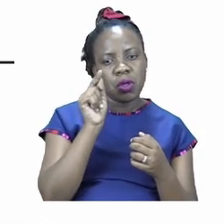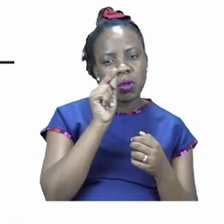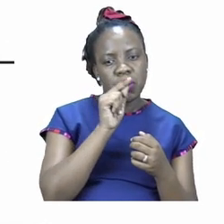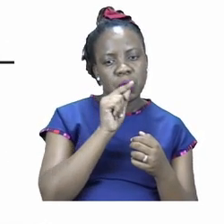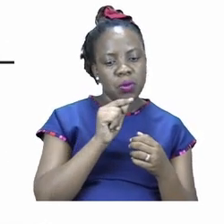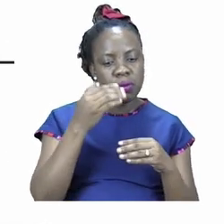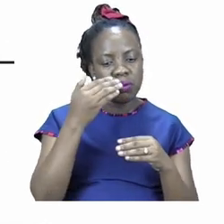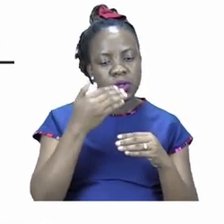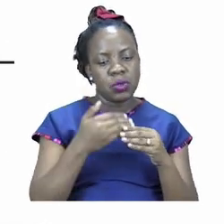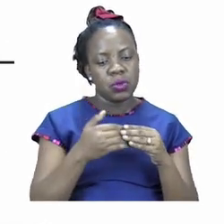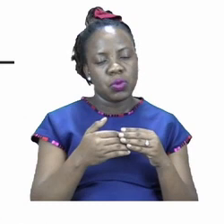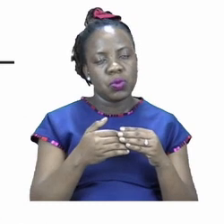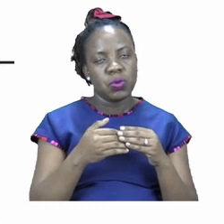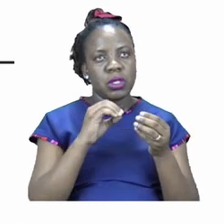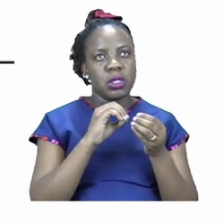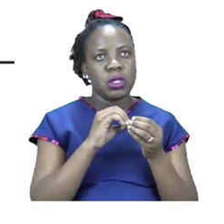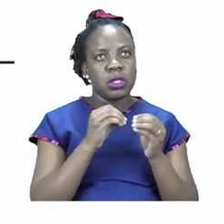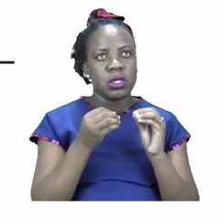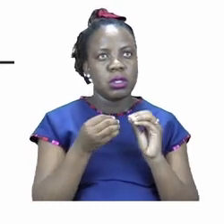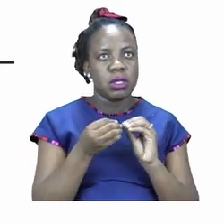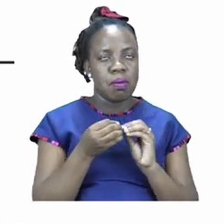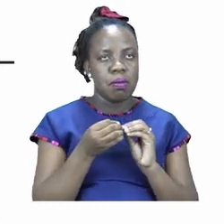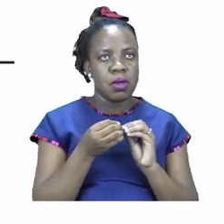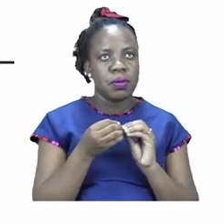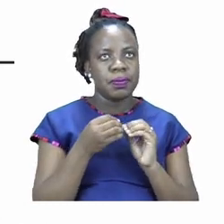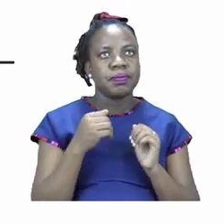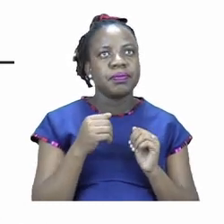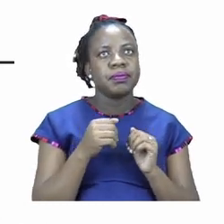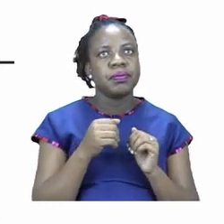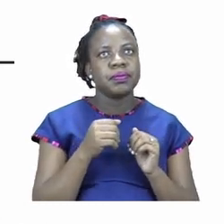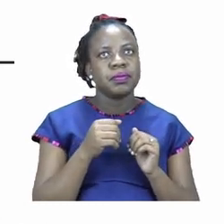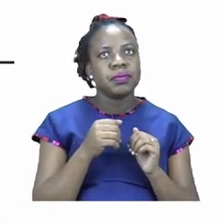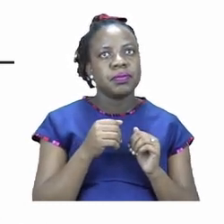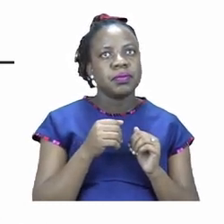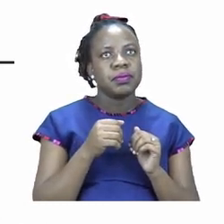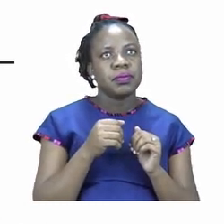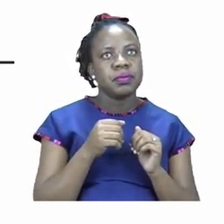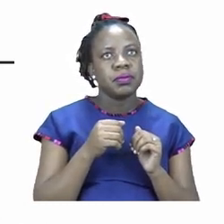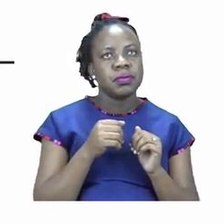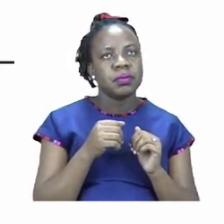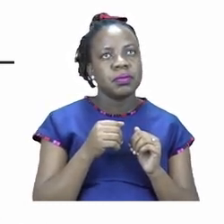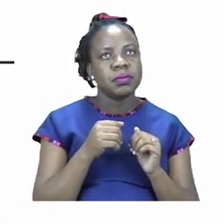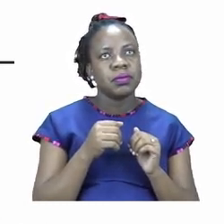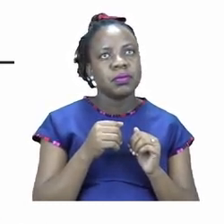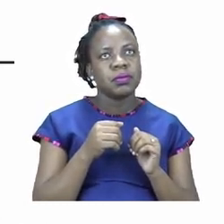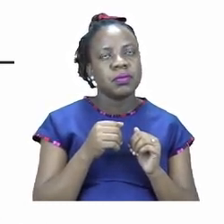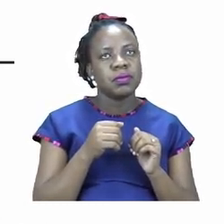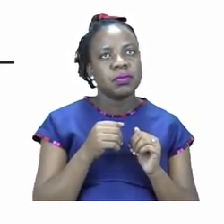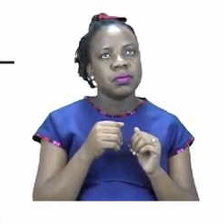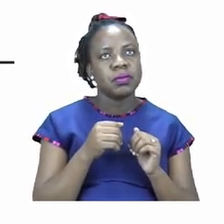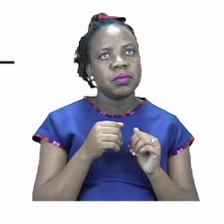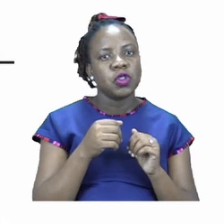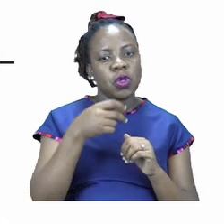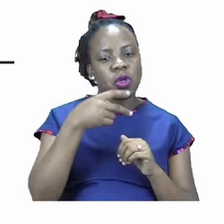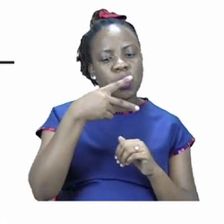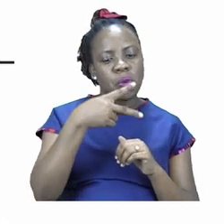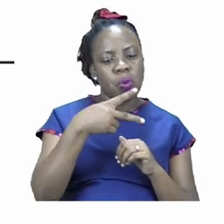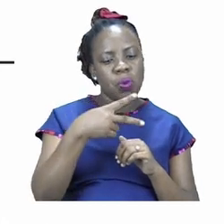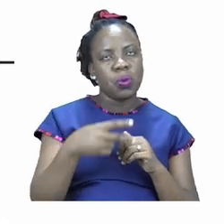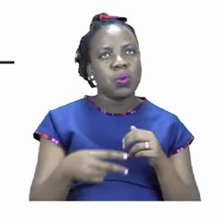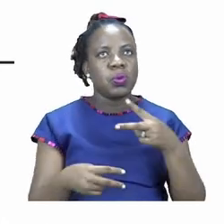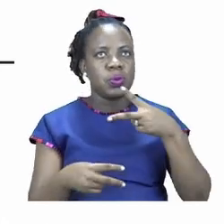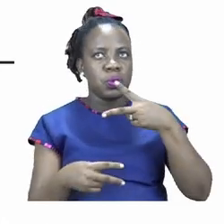2 weights. It's going to be your job to write inside that blank space and